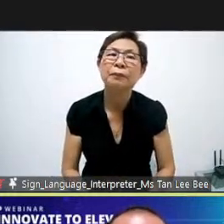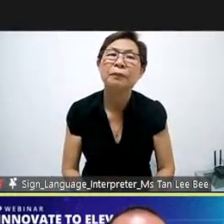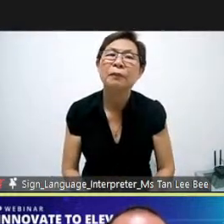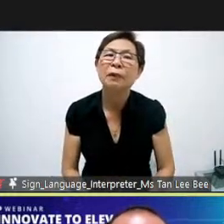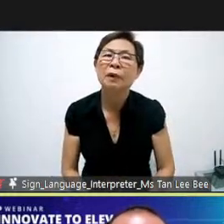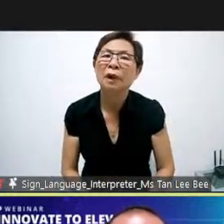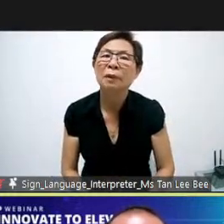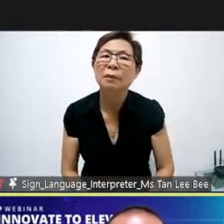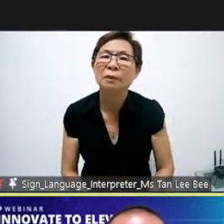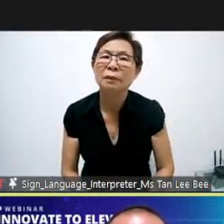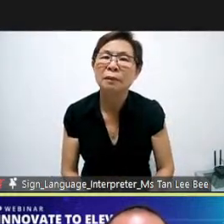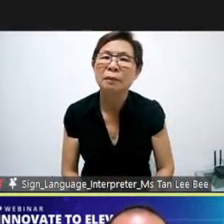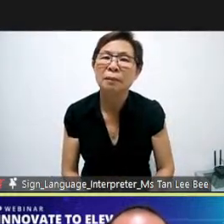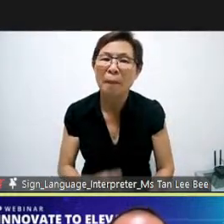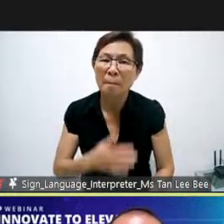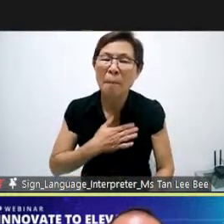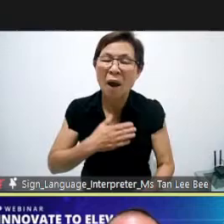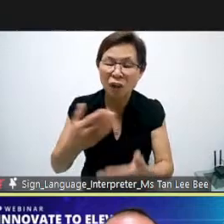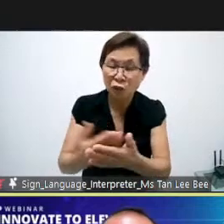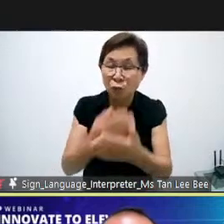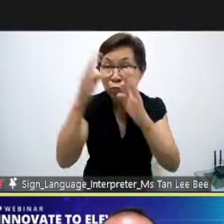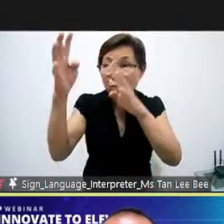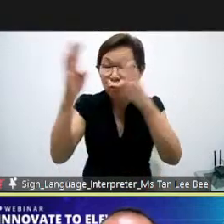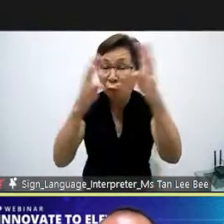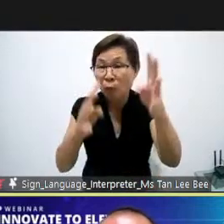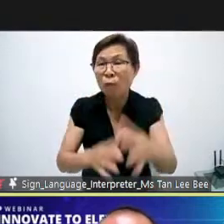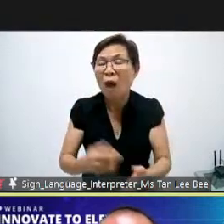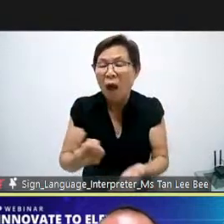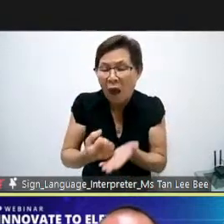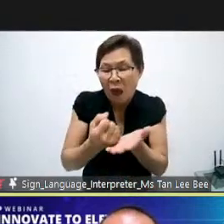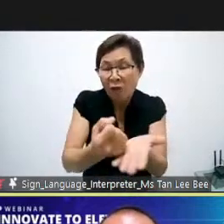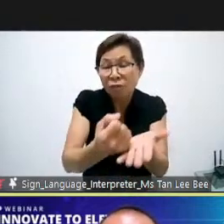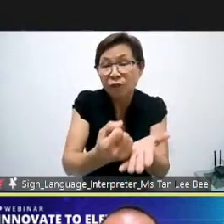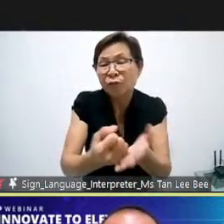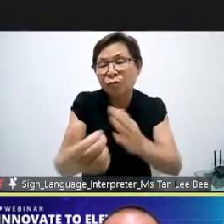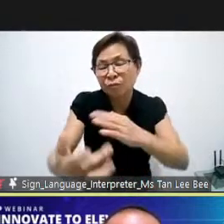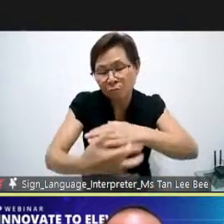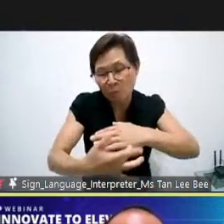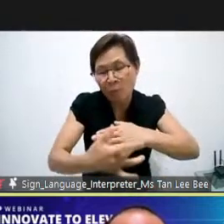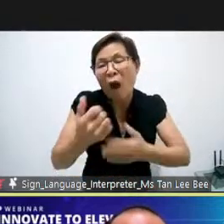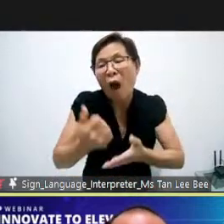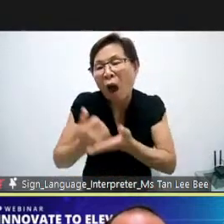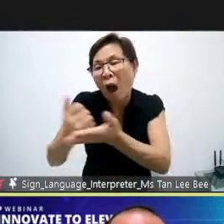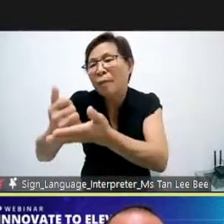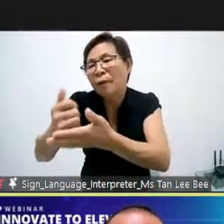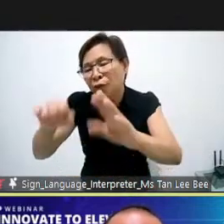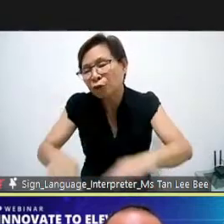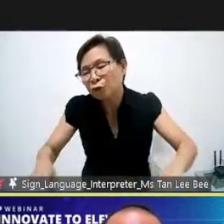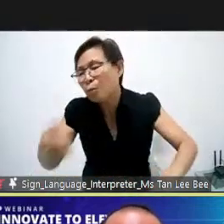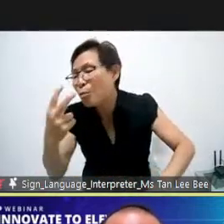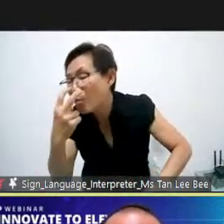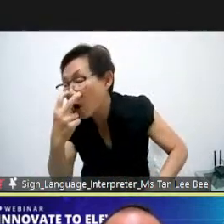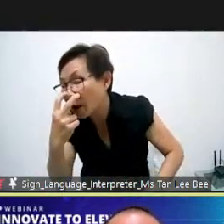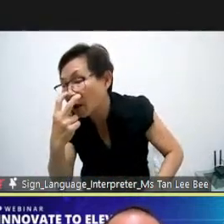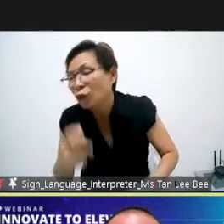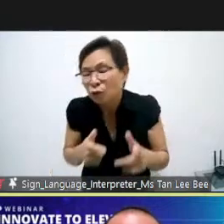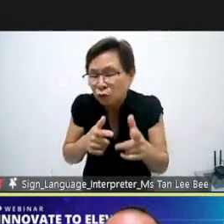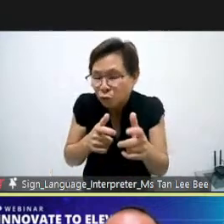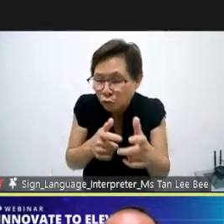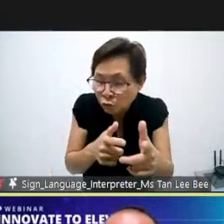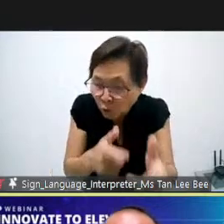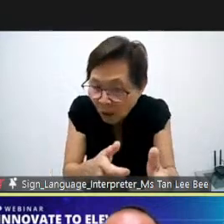Actually, my innovation is assistive technology, assistive device for helping my student to run, to